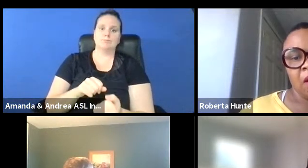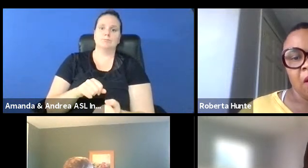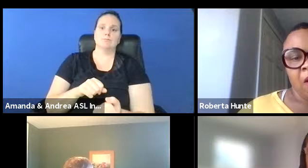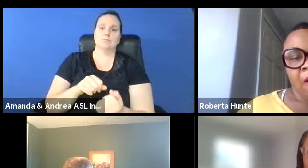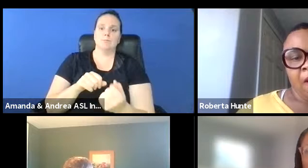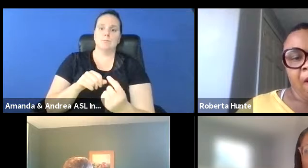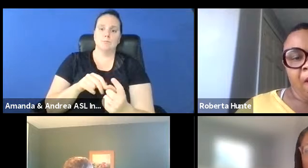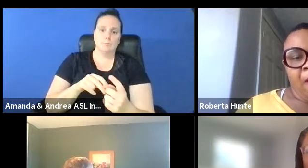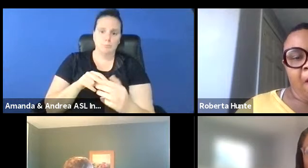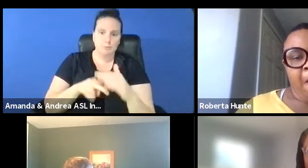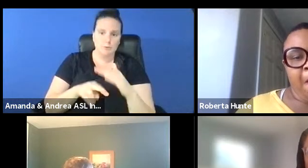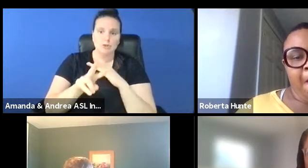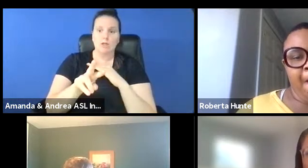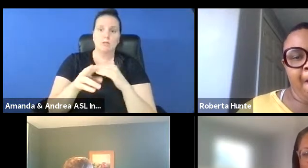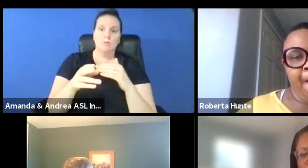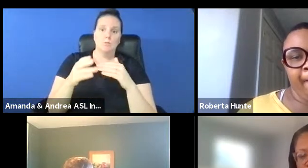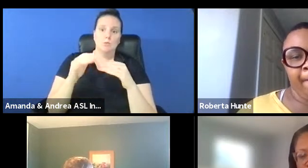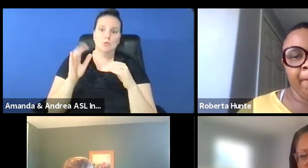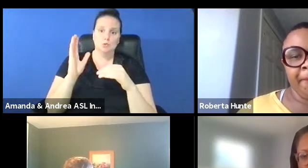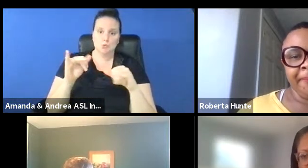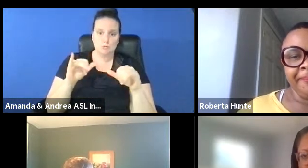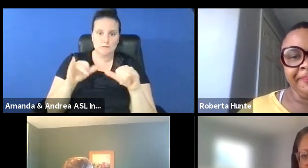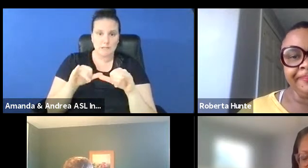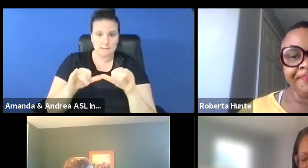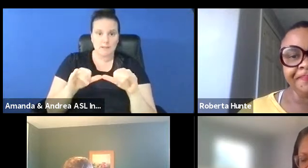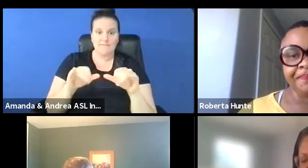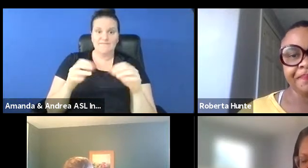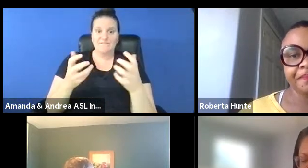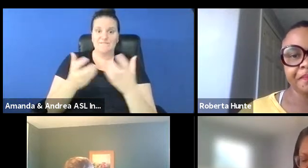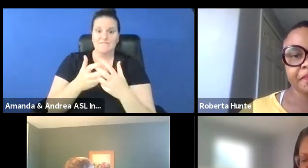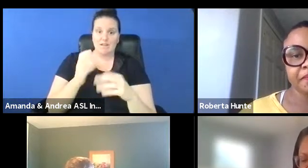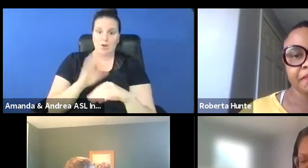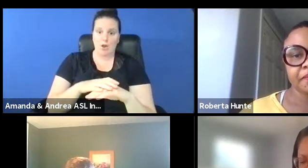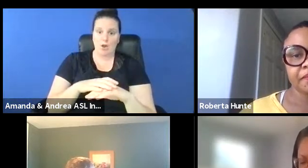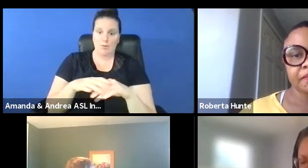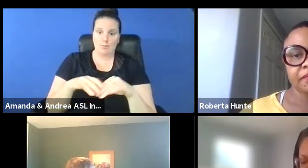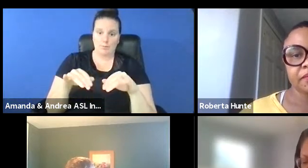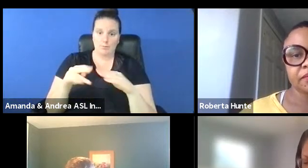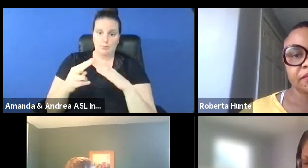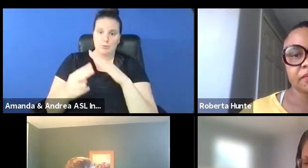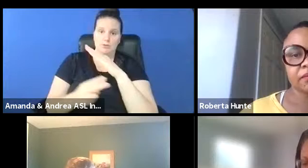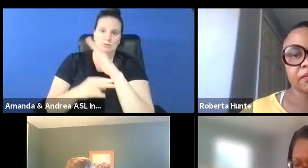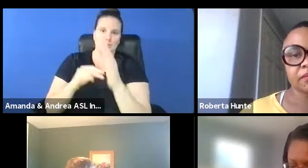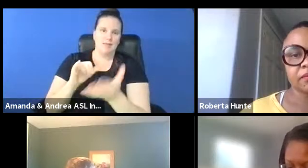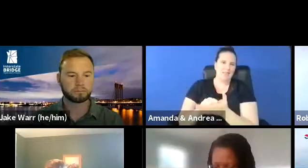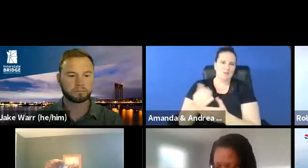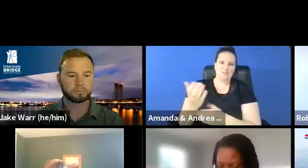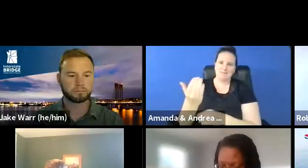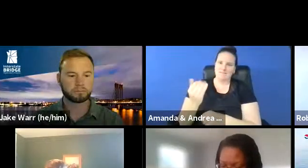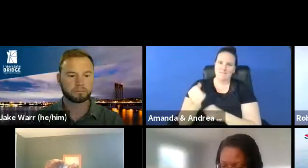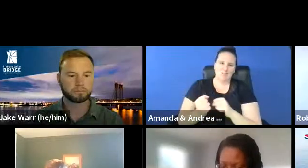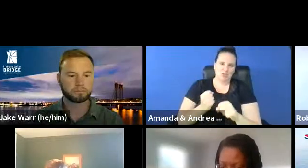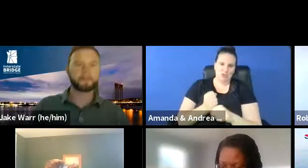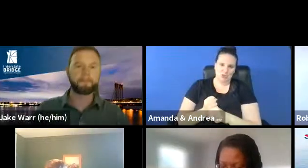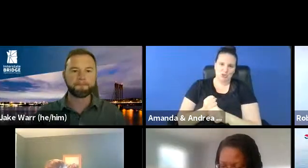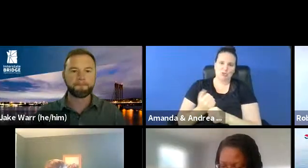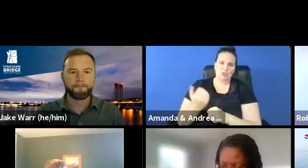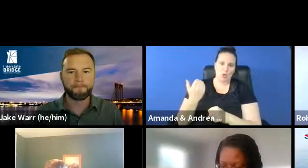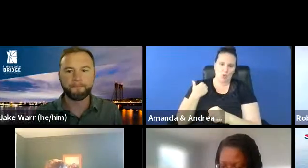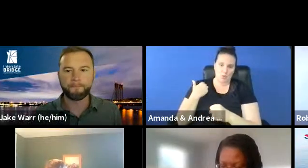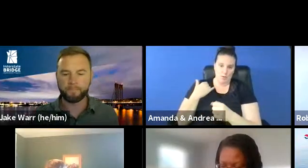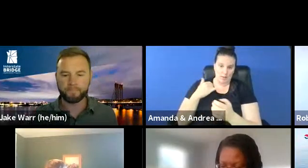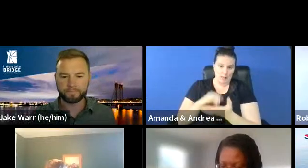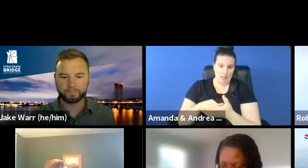a seismic retrofit on that bridge, but that was 15 years ago. So is that still a